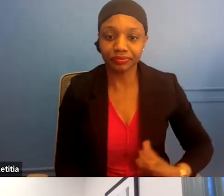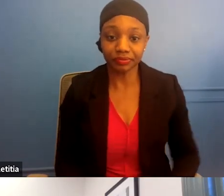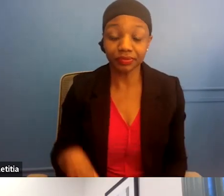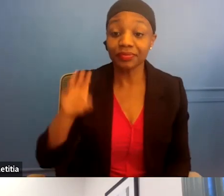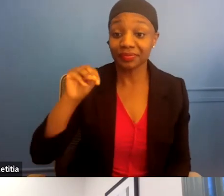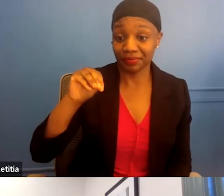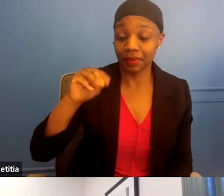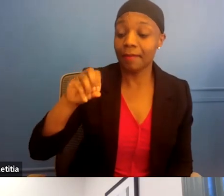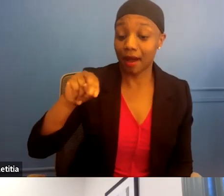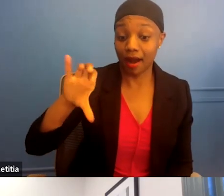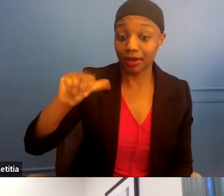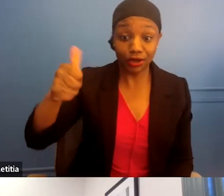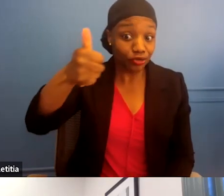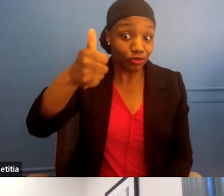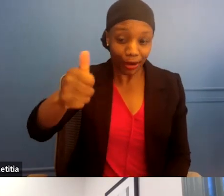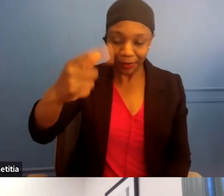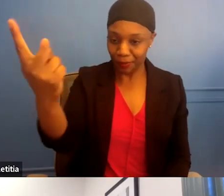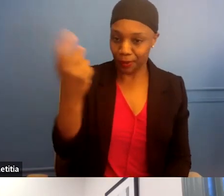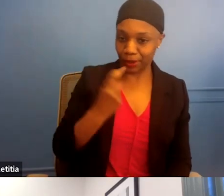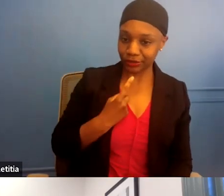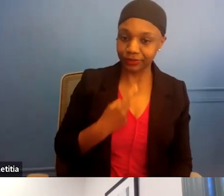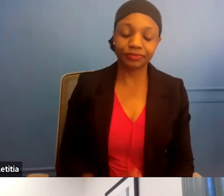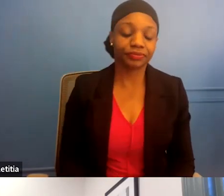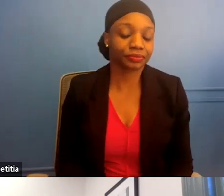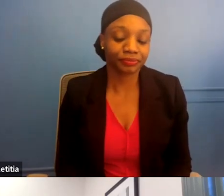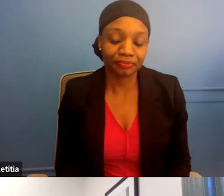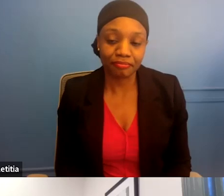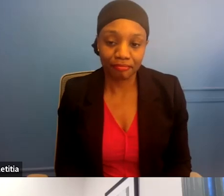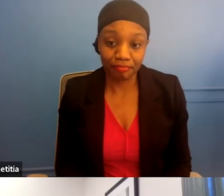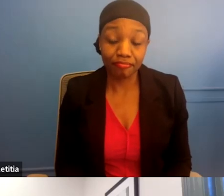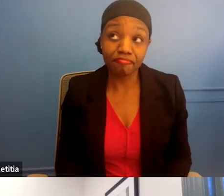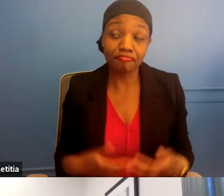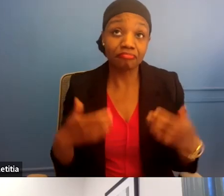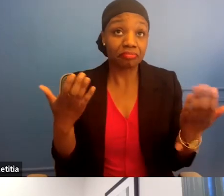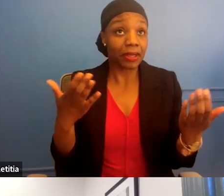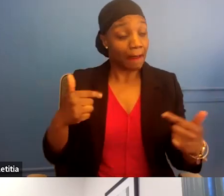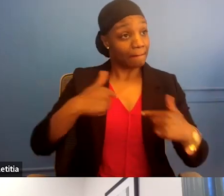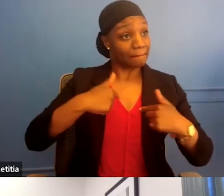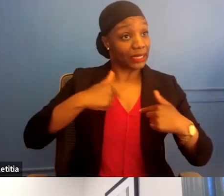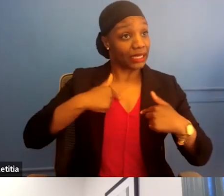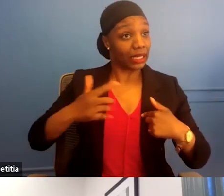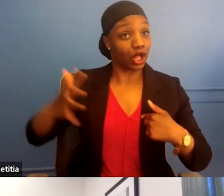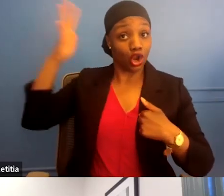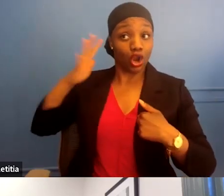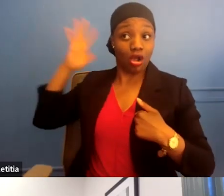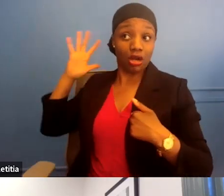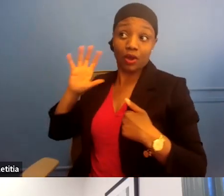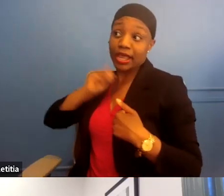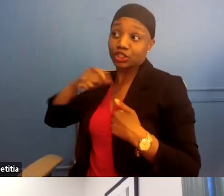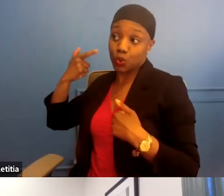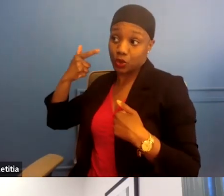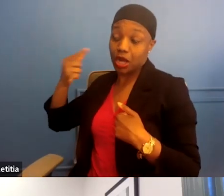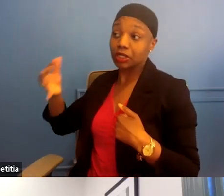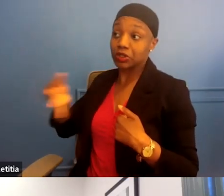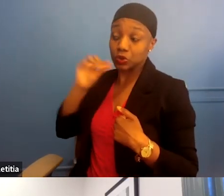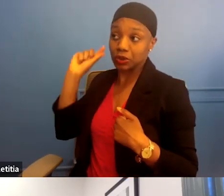Sure, great question. I think in general, if I could tell myself at 21 years old when I was